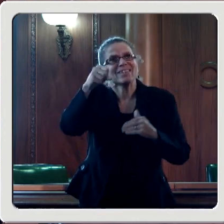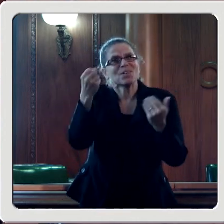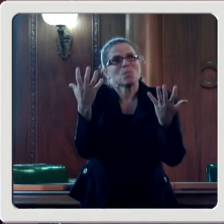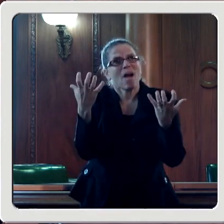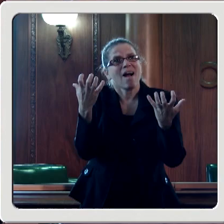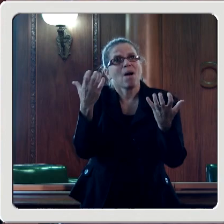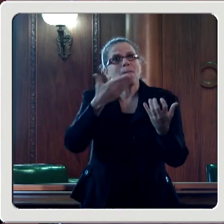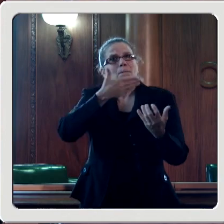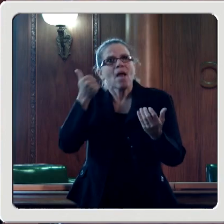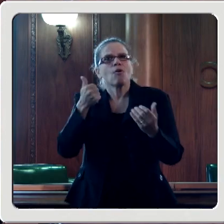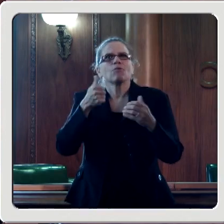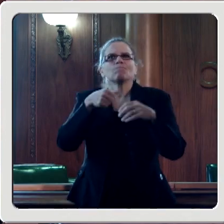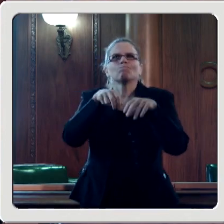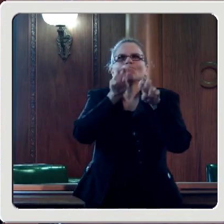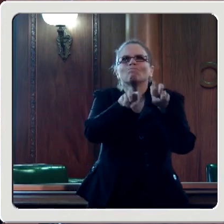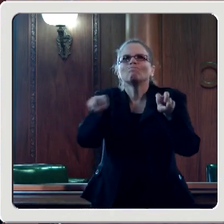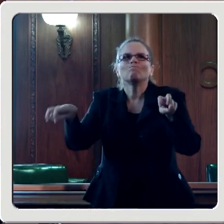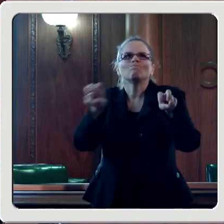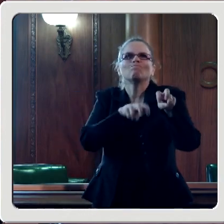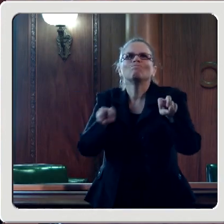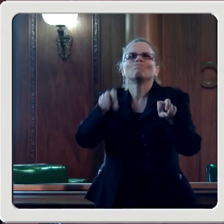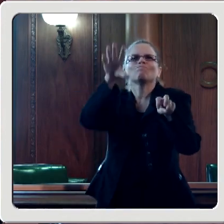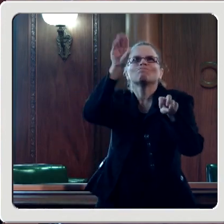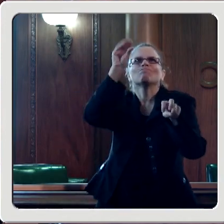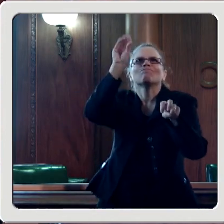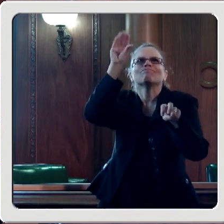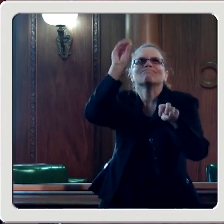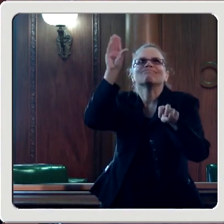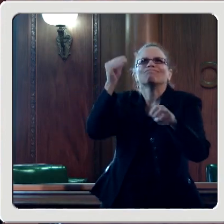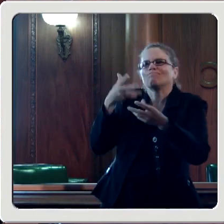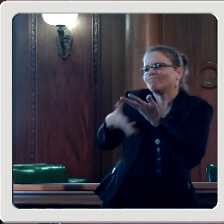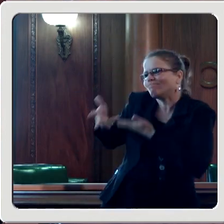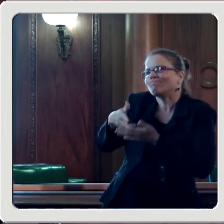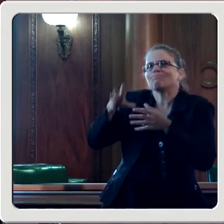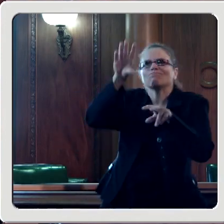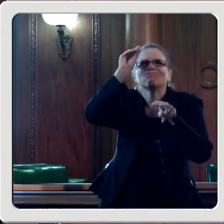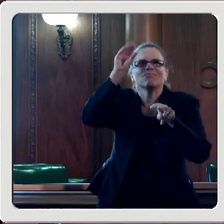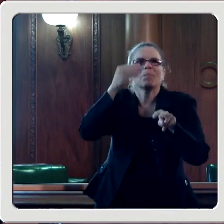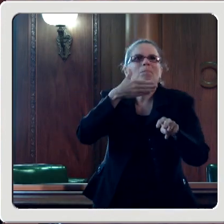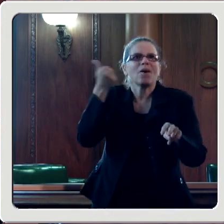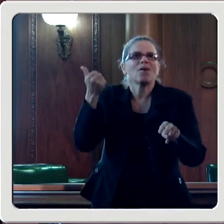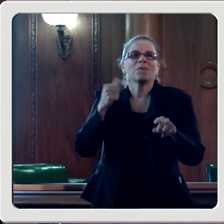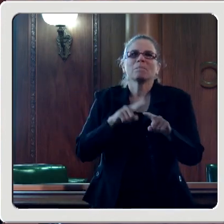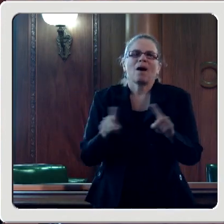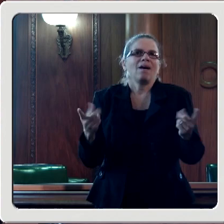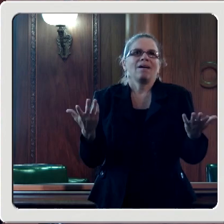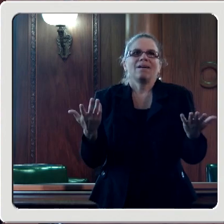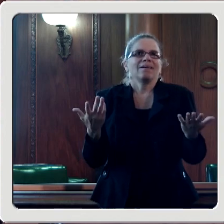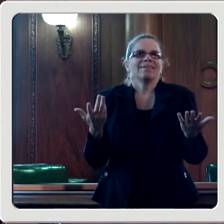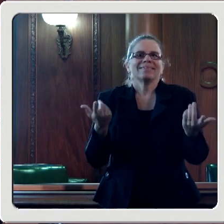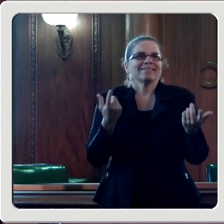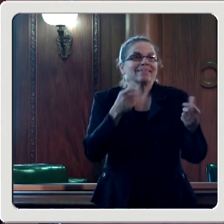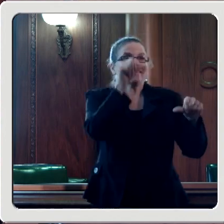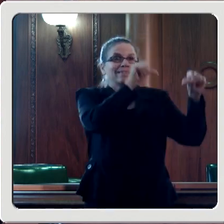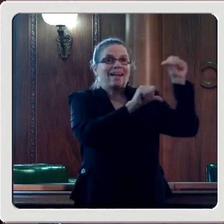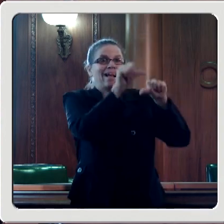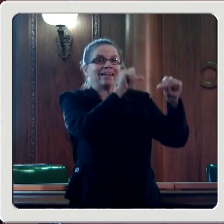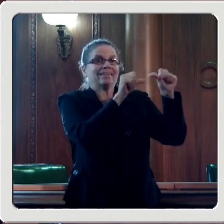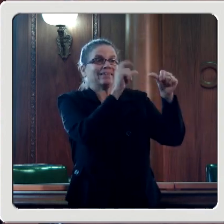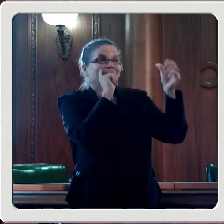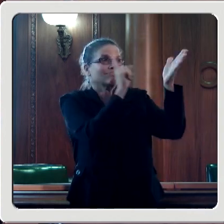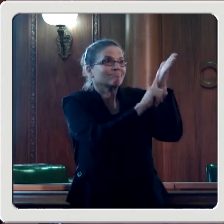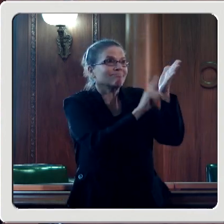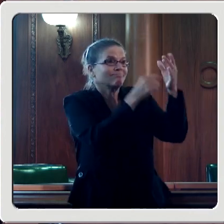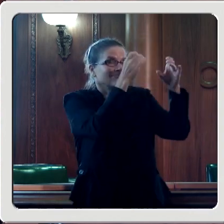and that socialization, but we're not going to do it until we base it on public health,